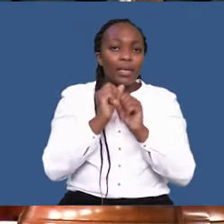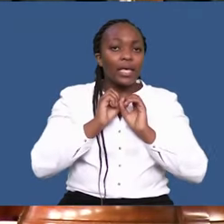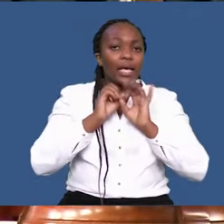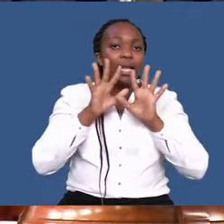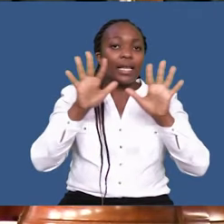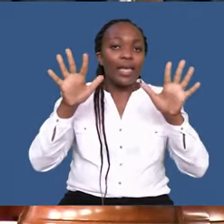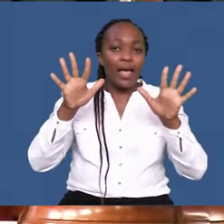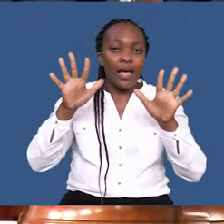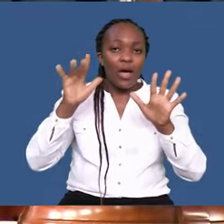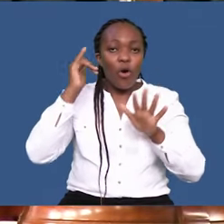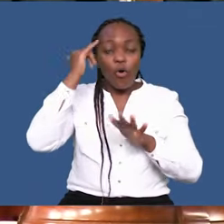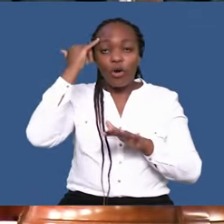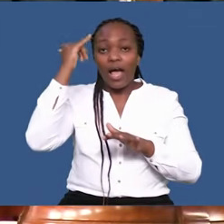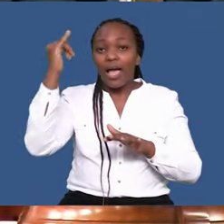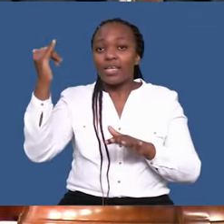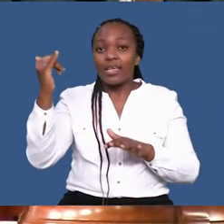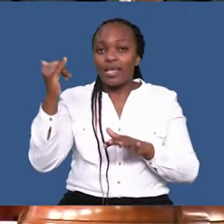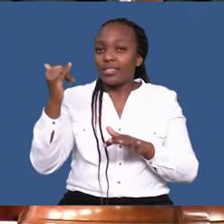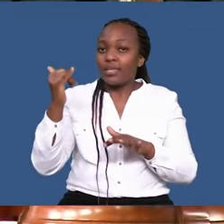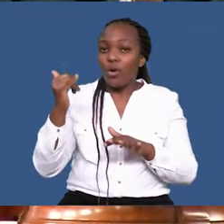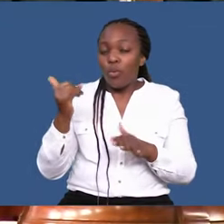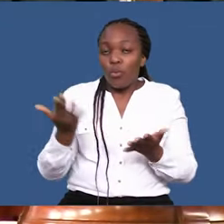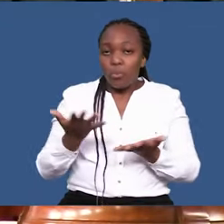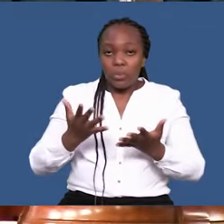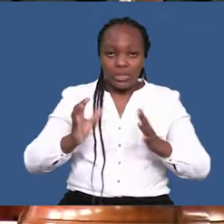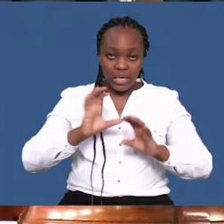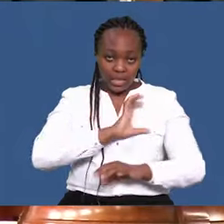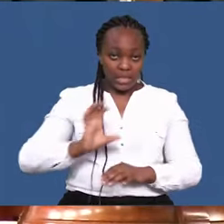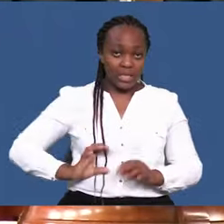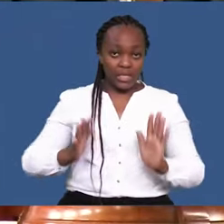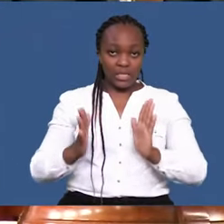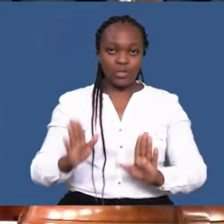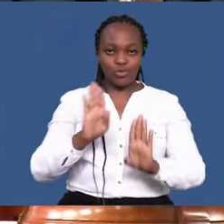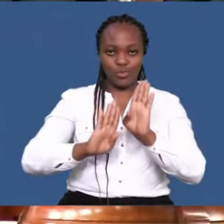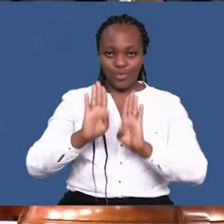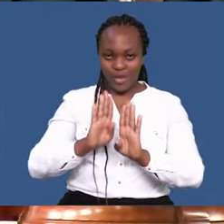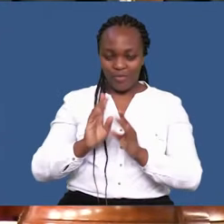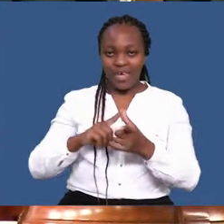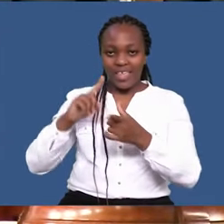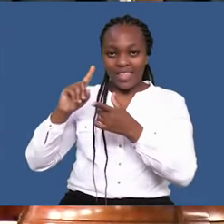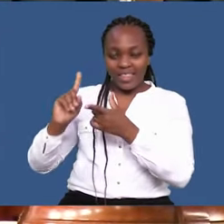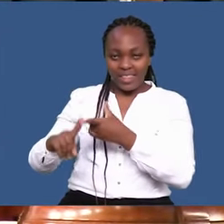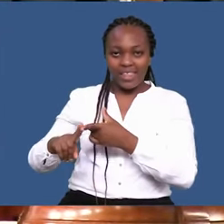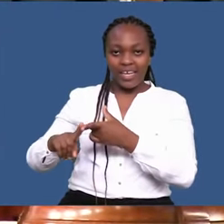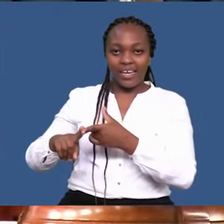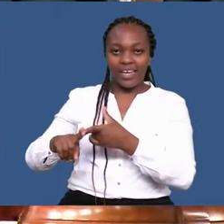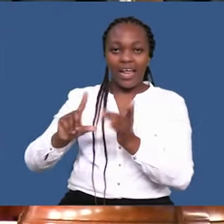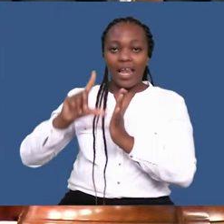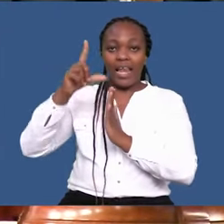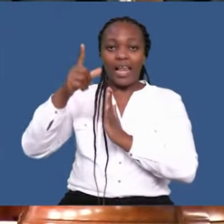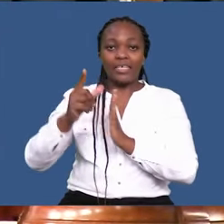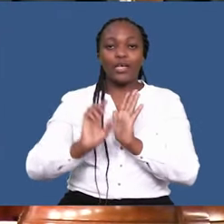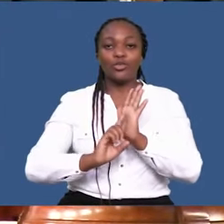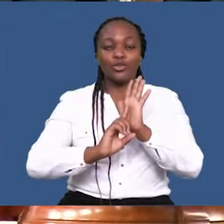and then moves to applying them. In chapter 1 and 2, he set the stage